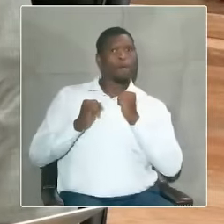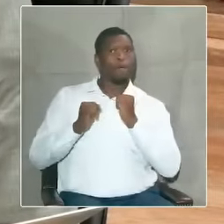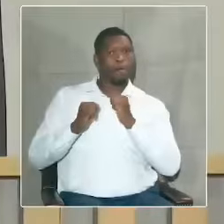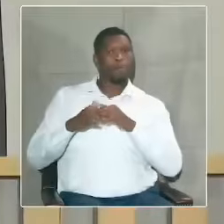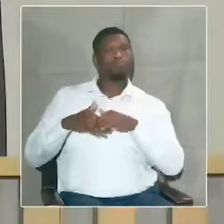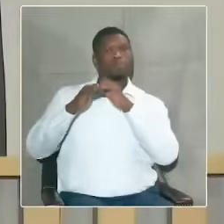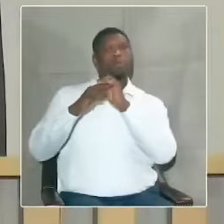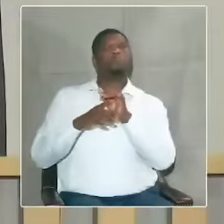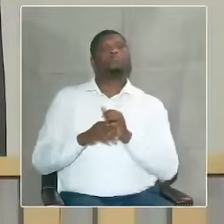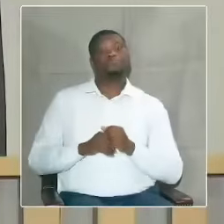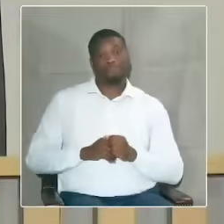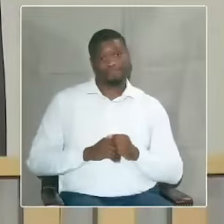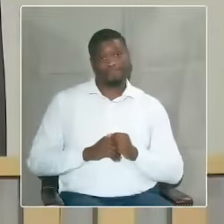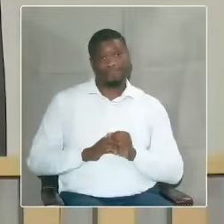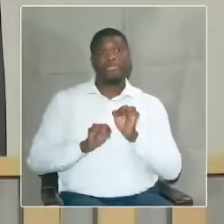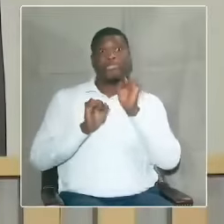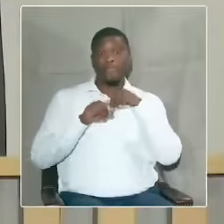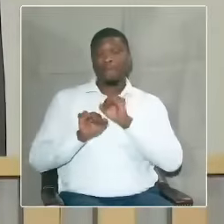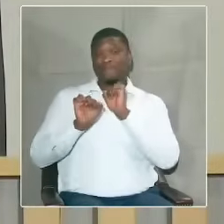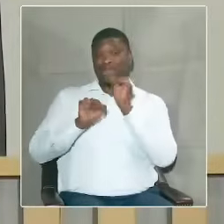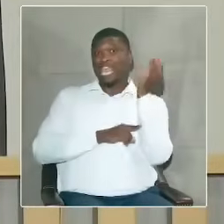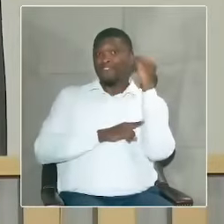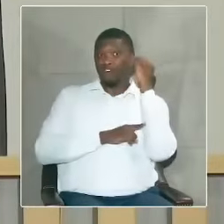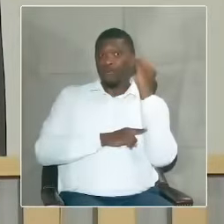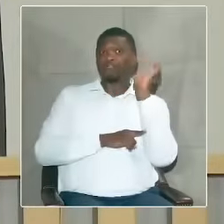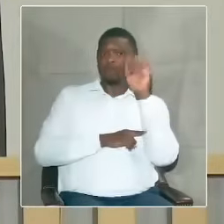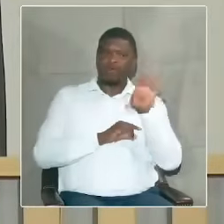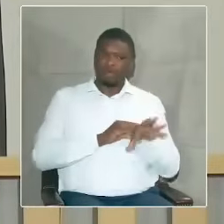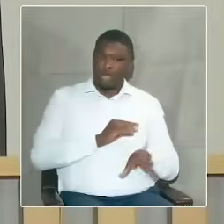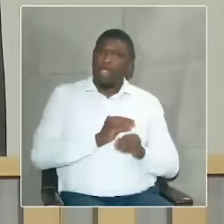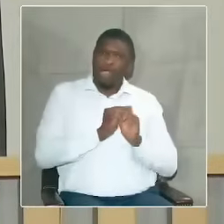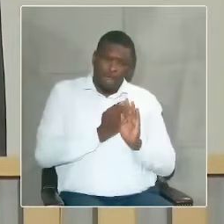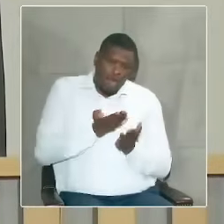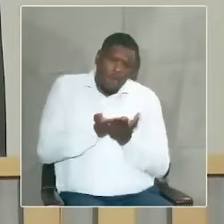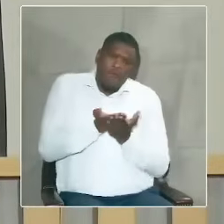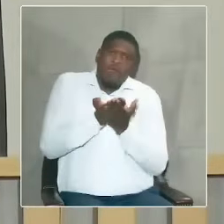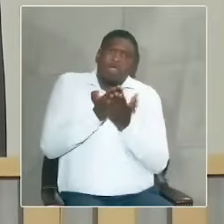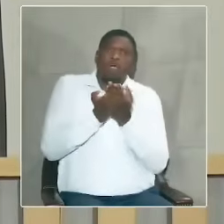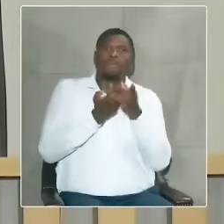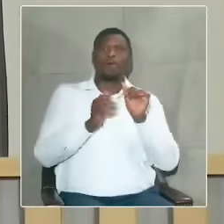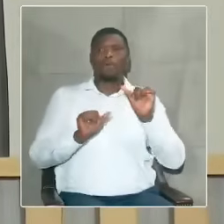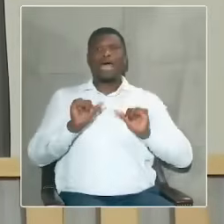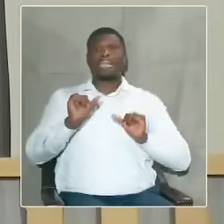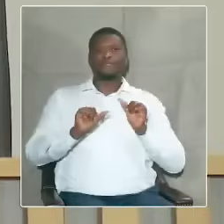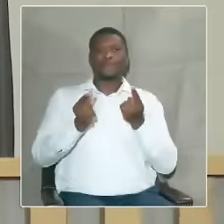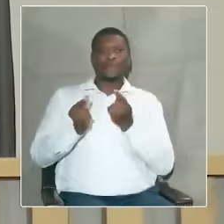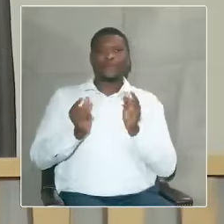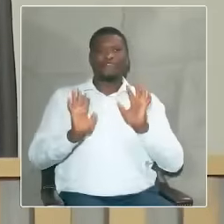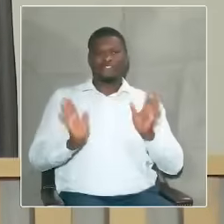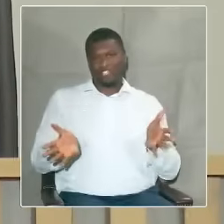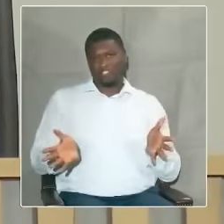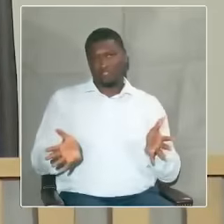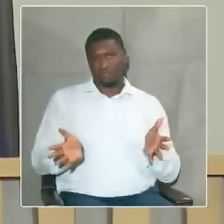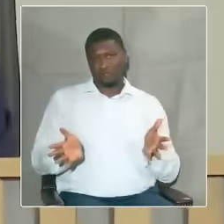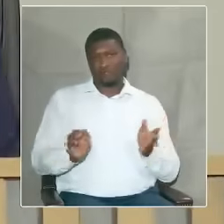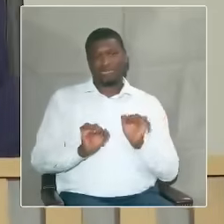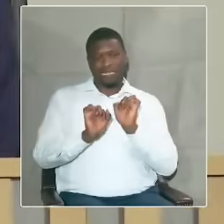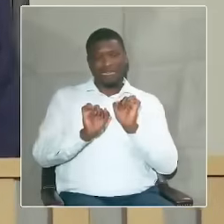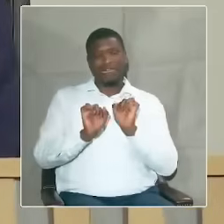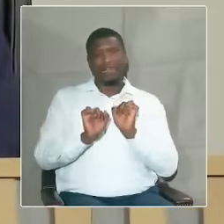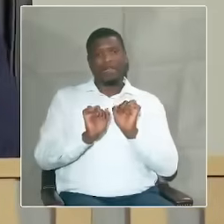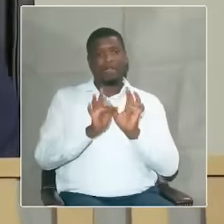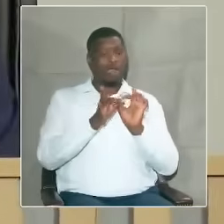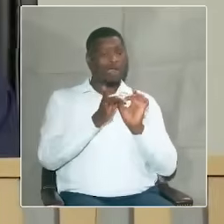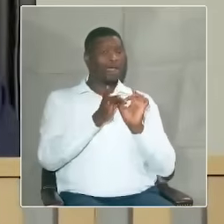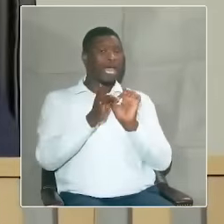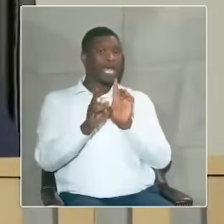Yeah, so that such information should be part of the assessment that was done, that is referred